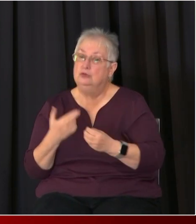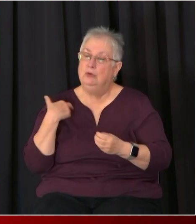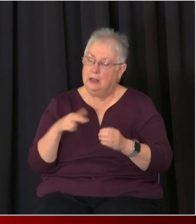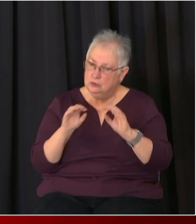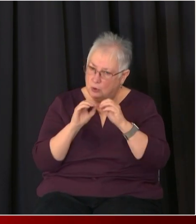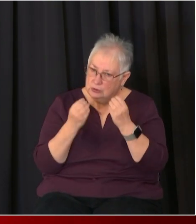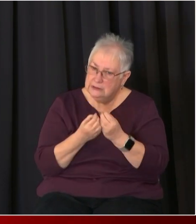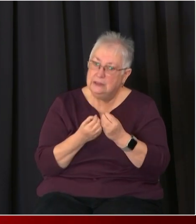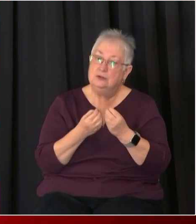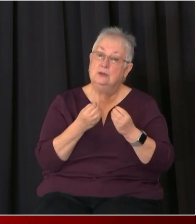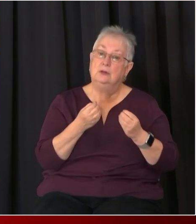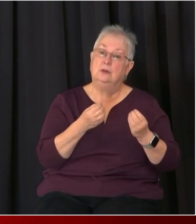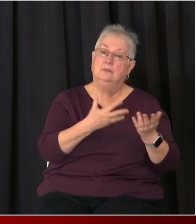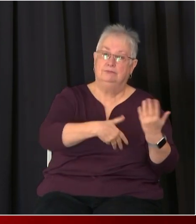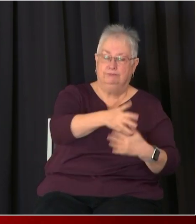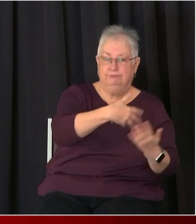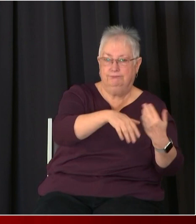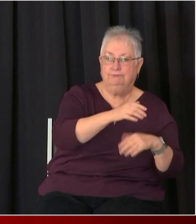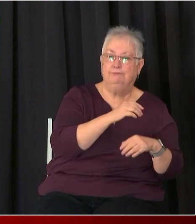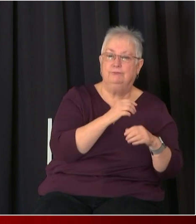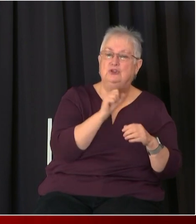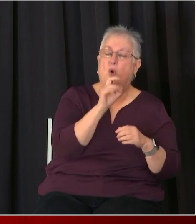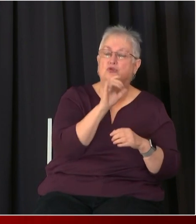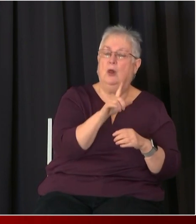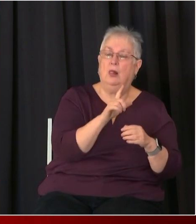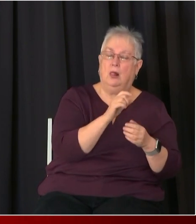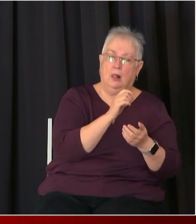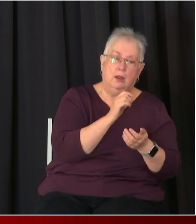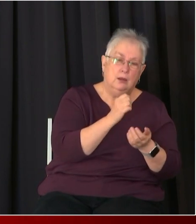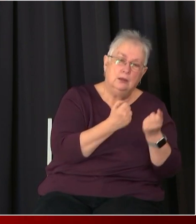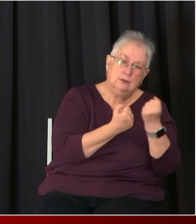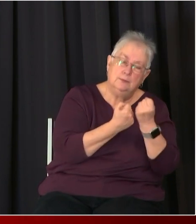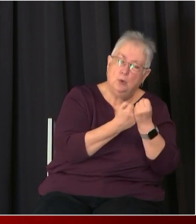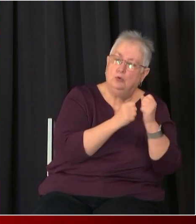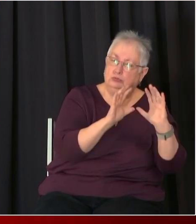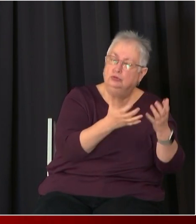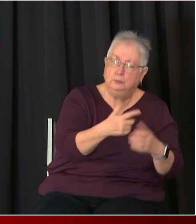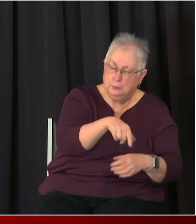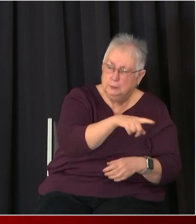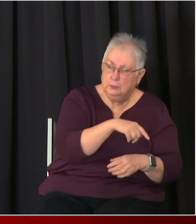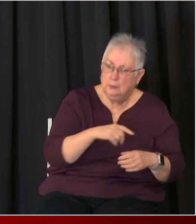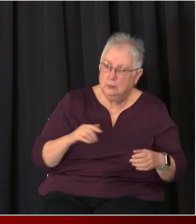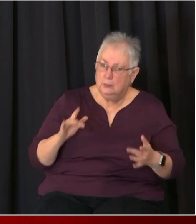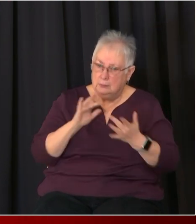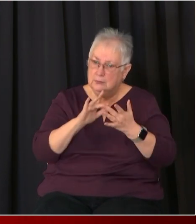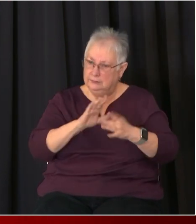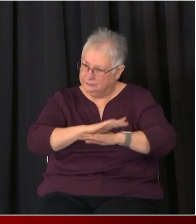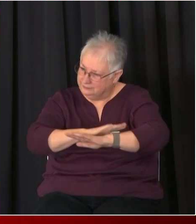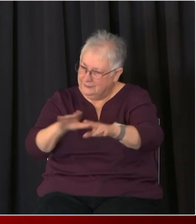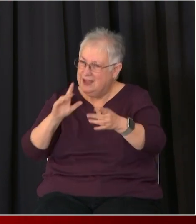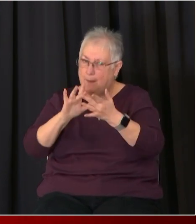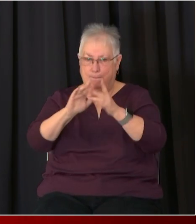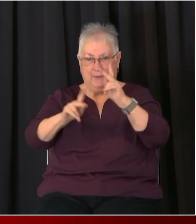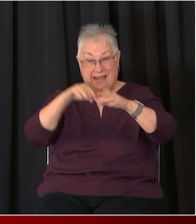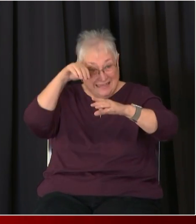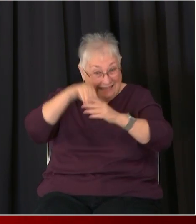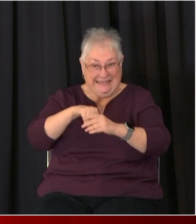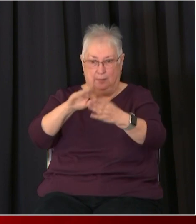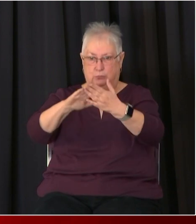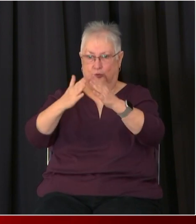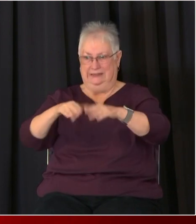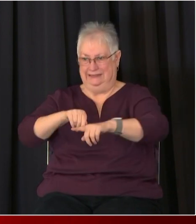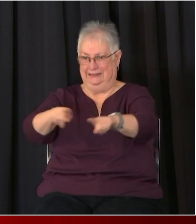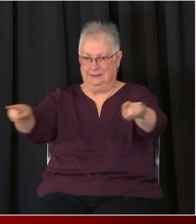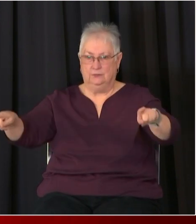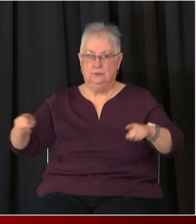people in the community every day and are going to be the primary sources of information and the biggest trust brokers